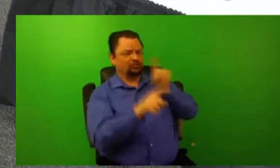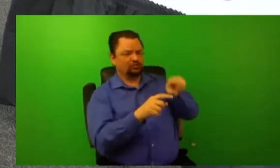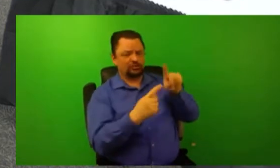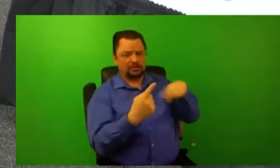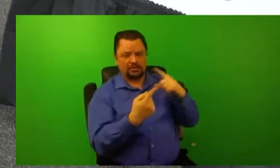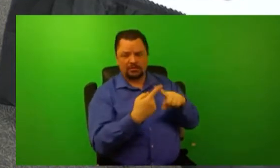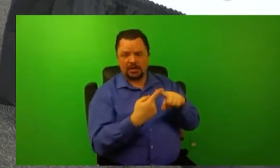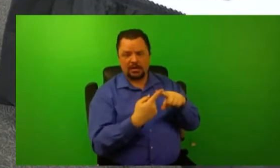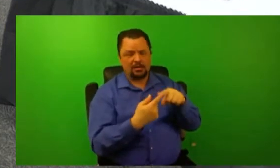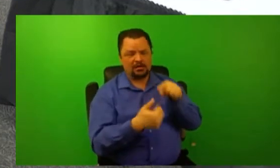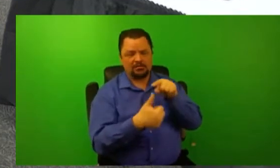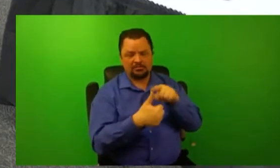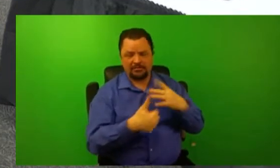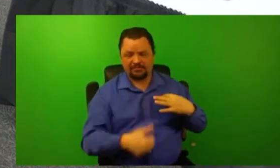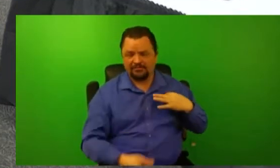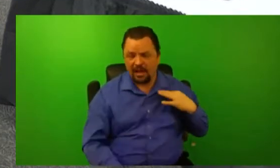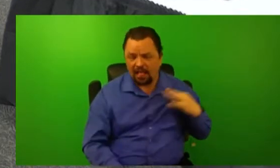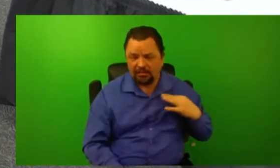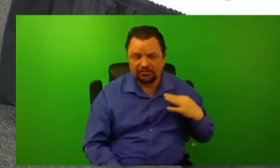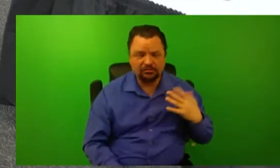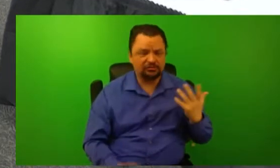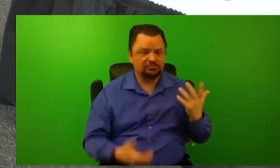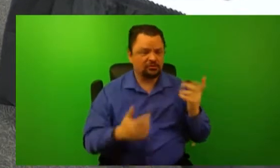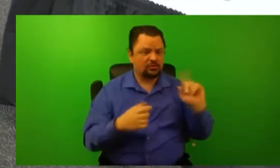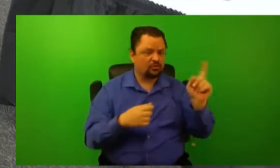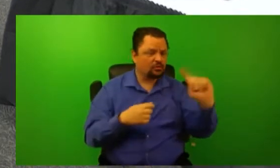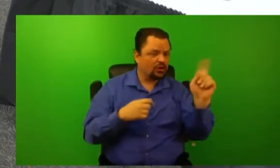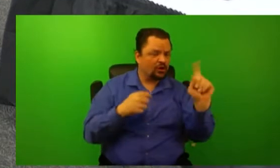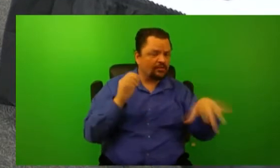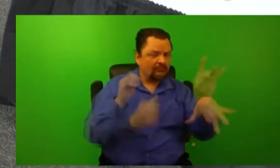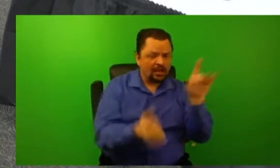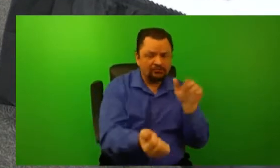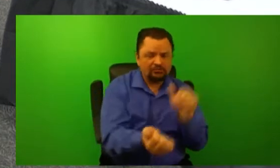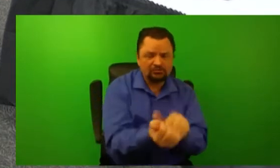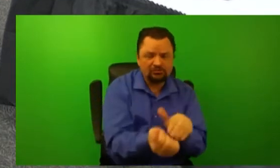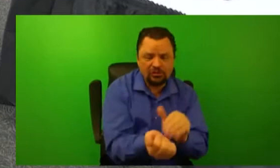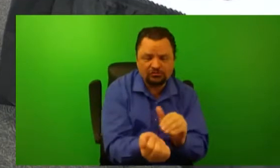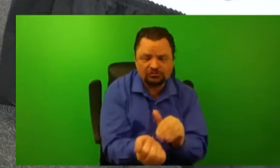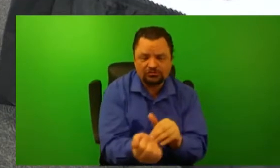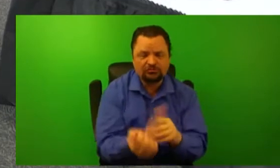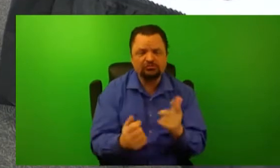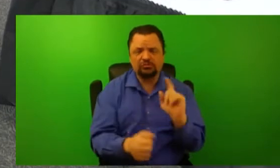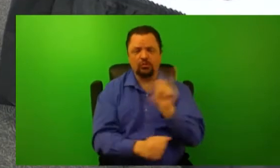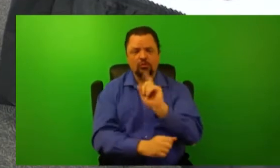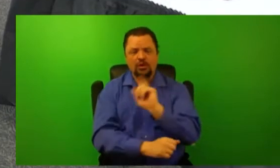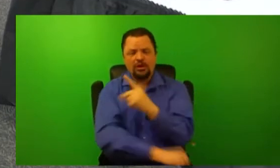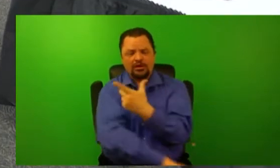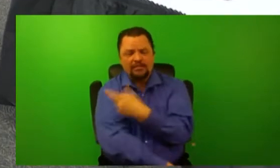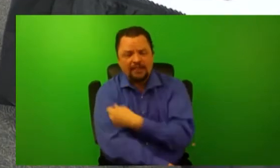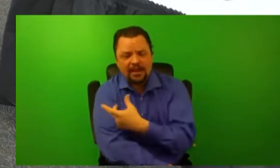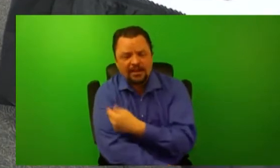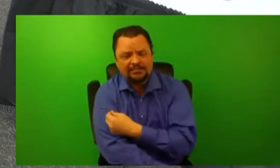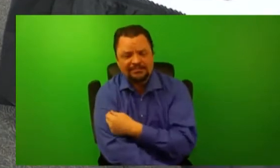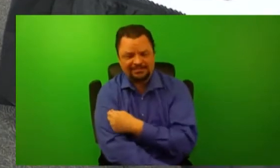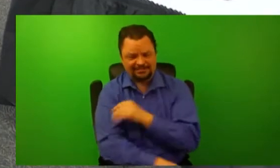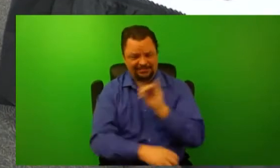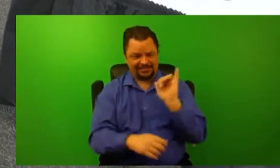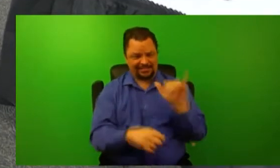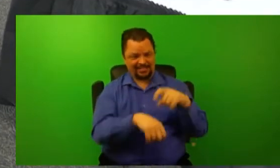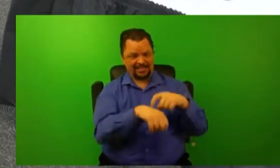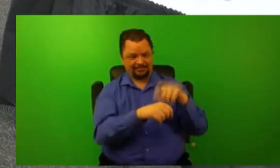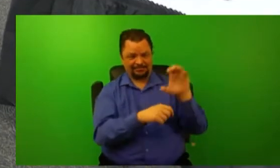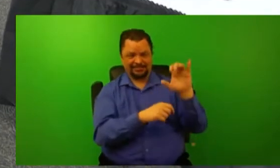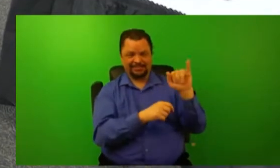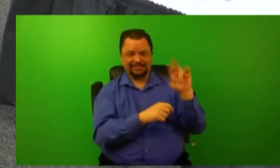could find a vaccine provider. During this time, Cindy personally came to the OEM call center and brought her